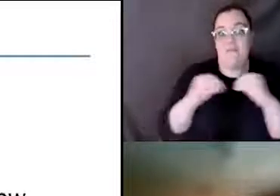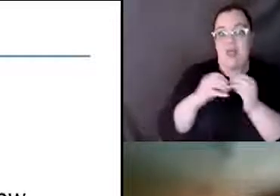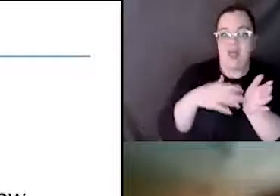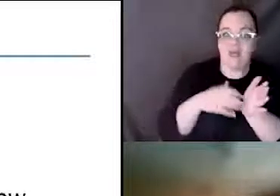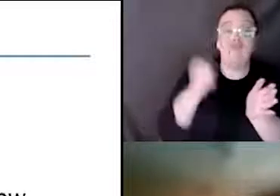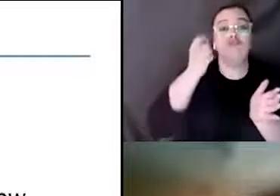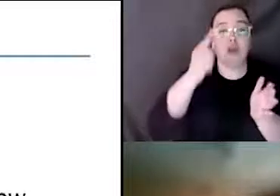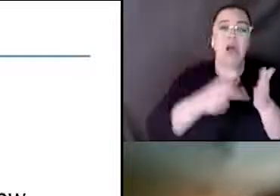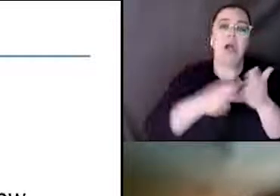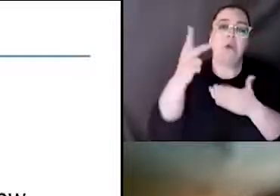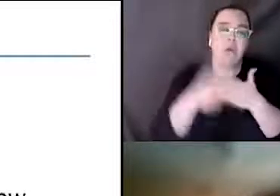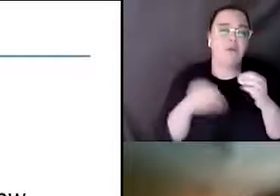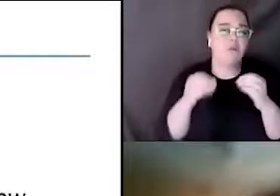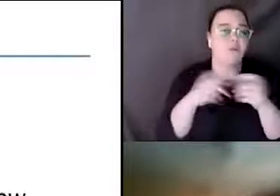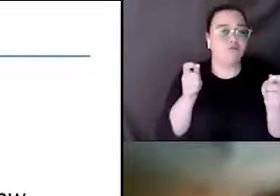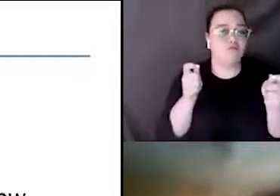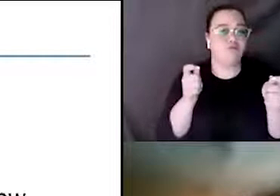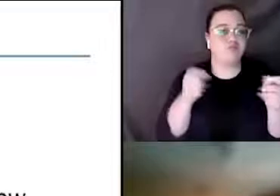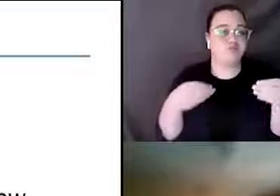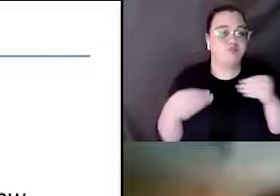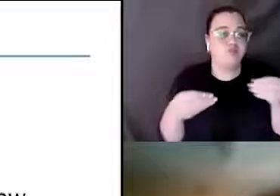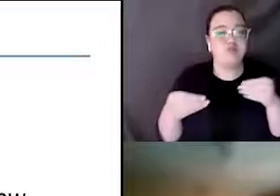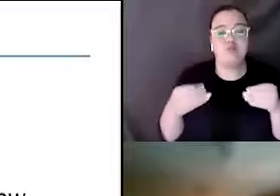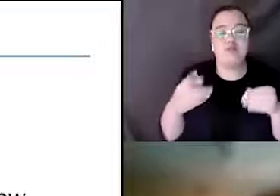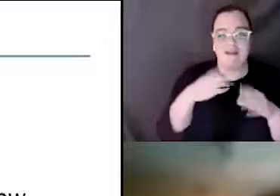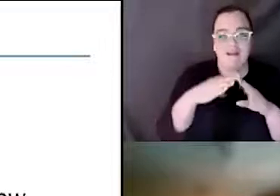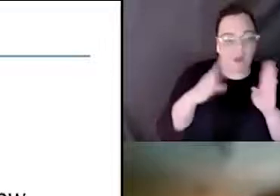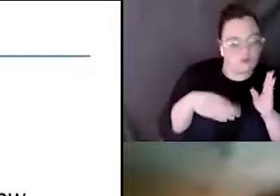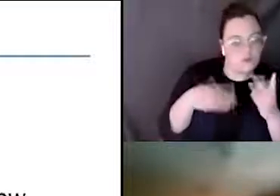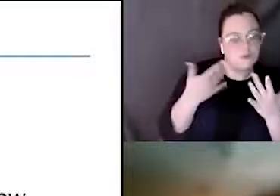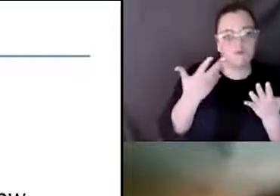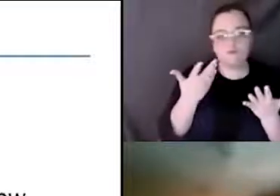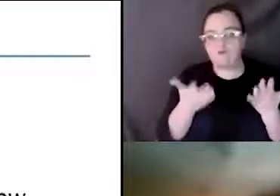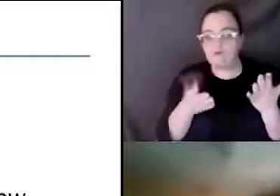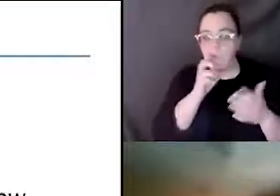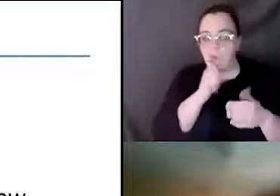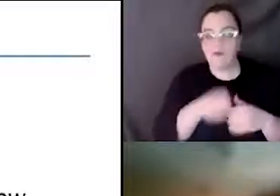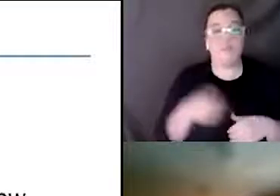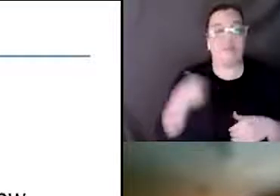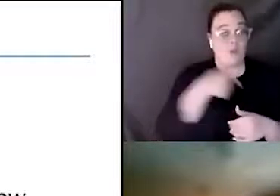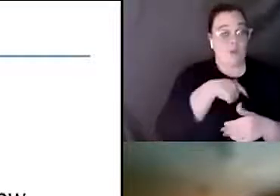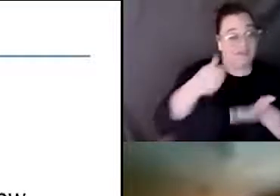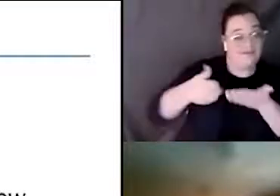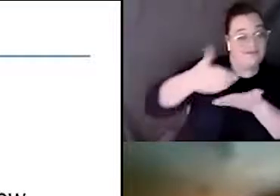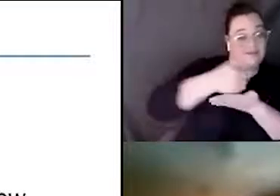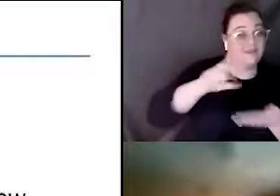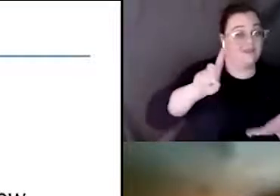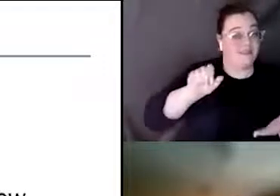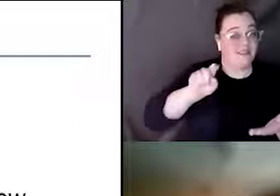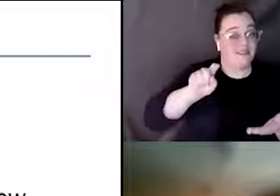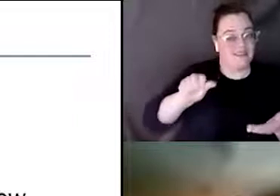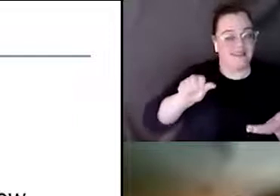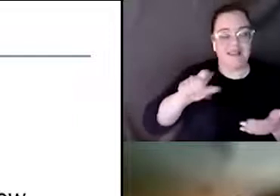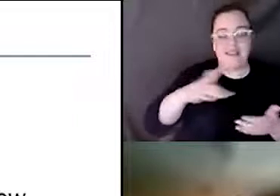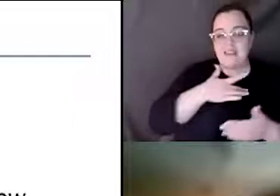houses up to pre-1980. We've collected a lot of important data. Retrofit averages costs, it says there